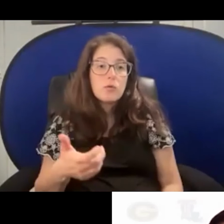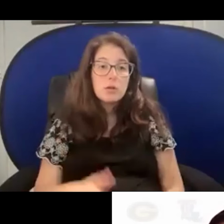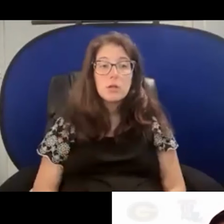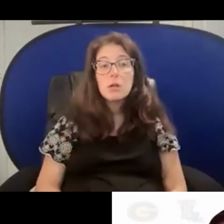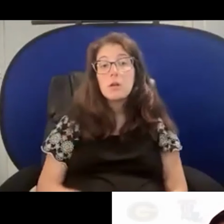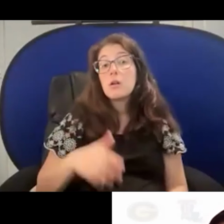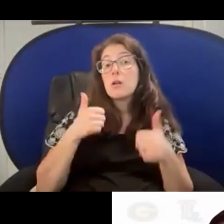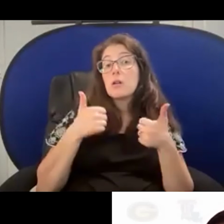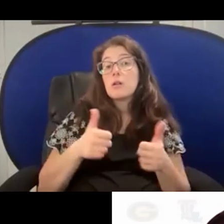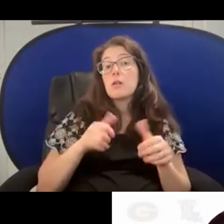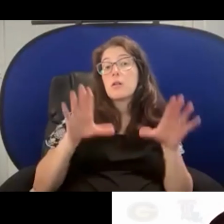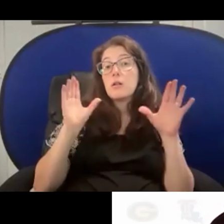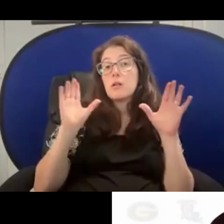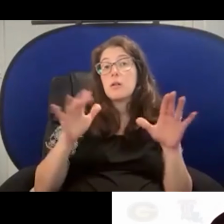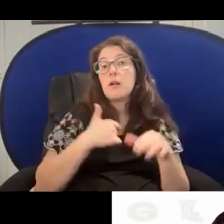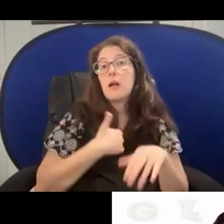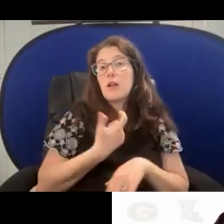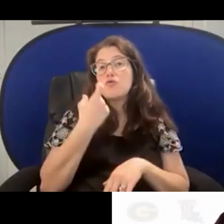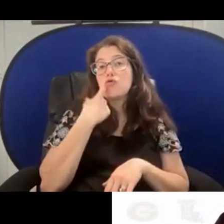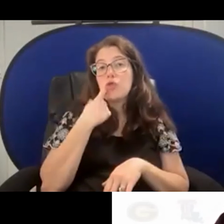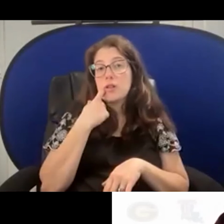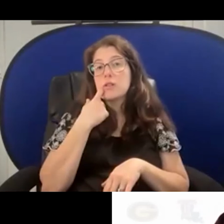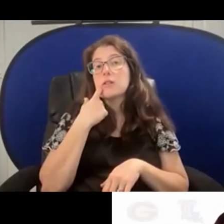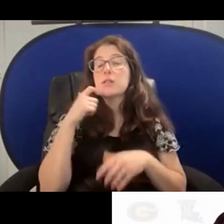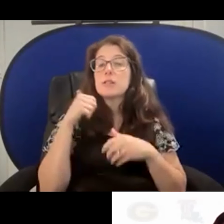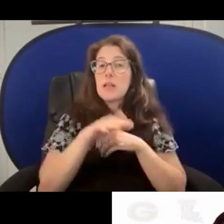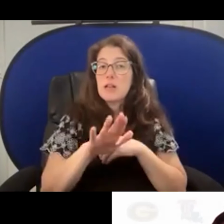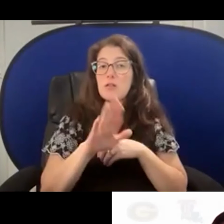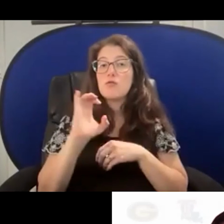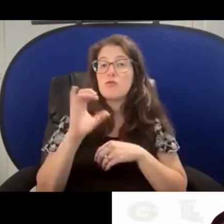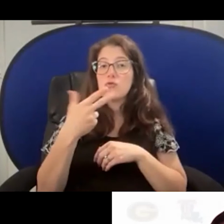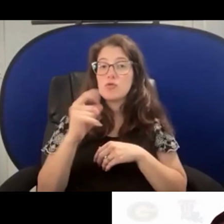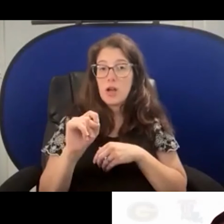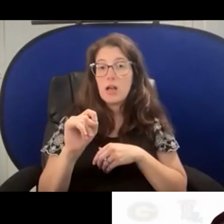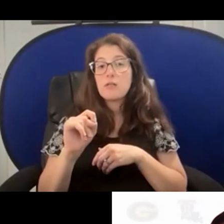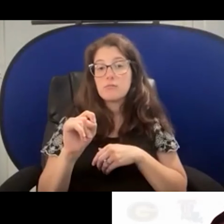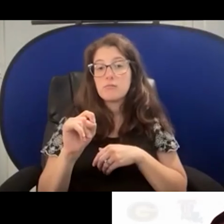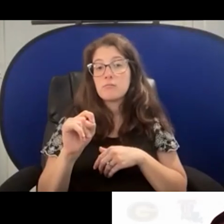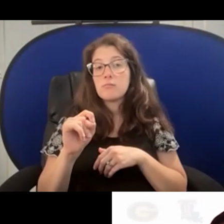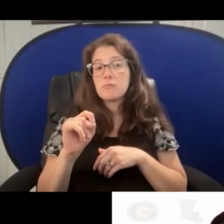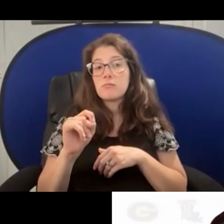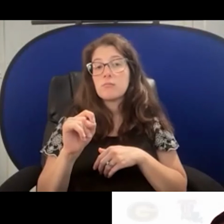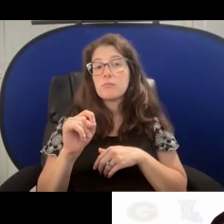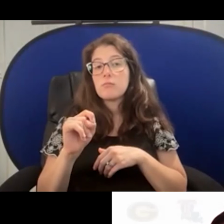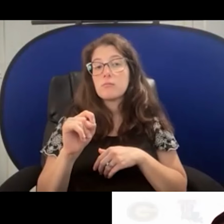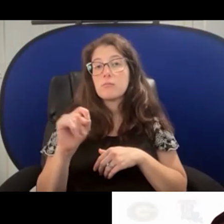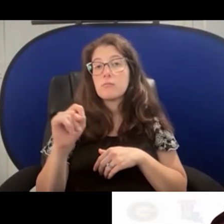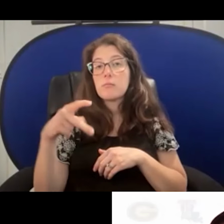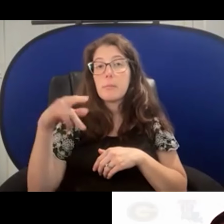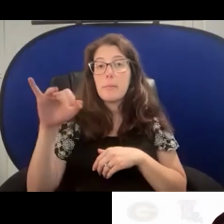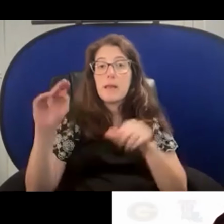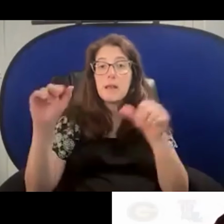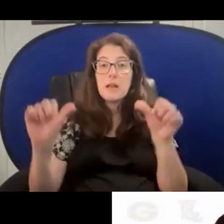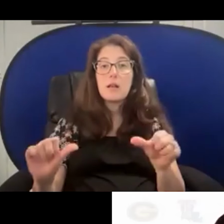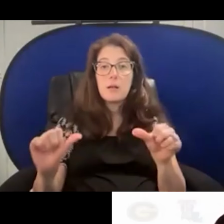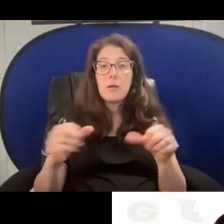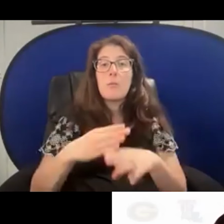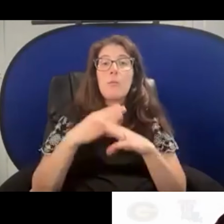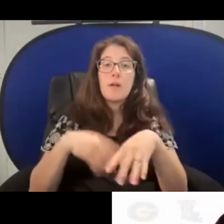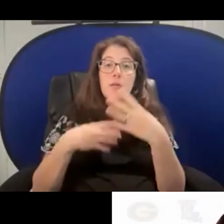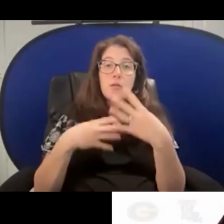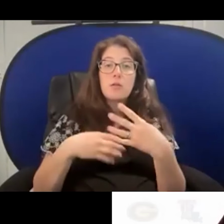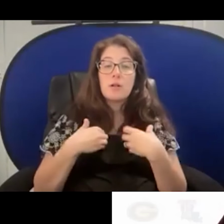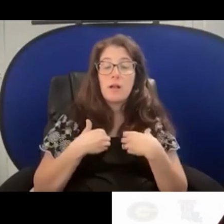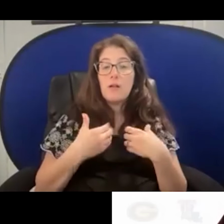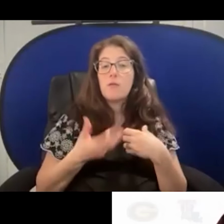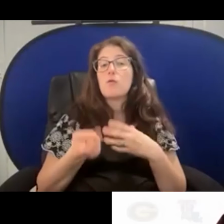and I both just added it for you. Alyssa had added it up at the top, but to prevent some scrolling, you've got it twice. And not to worry, we